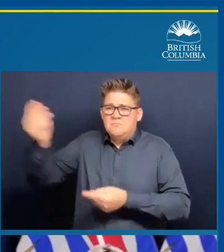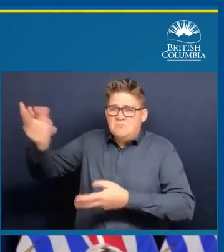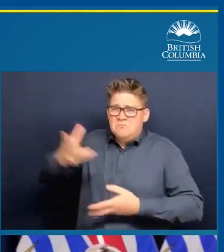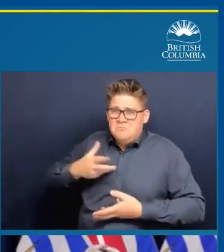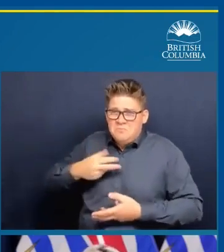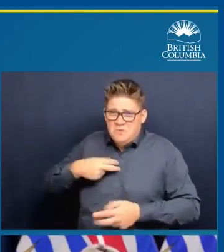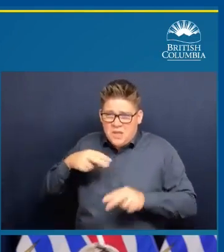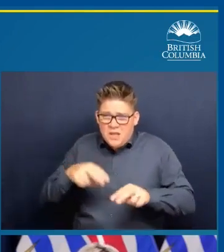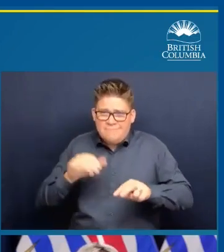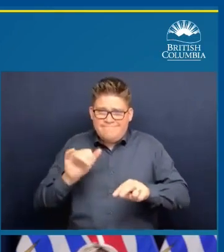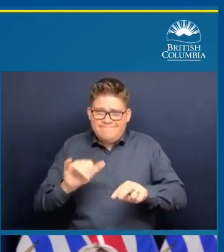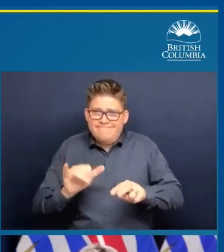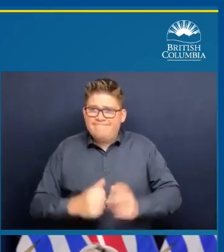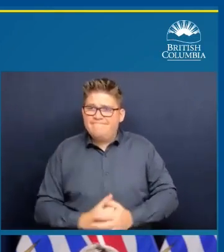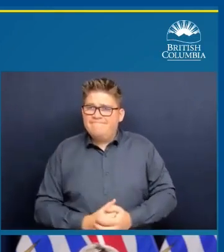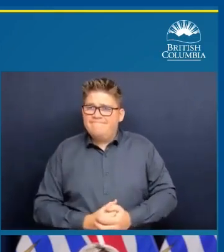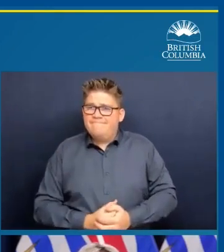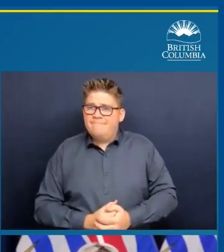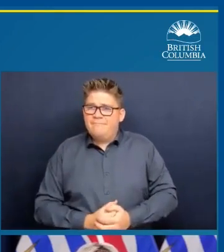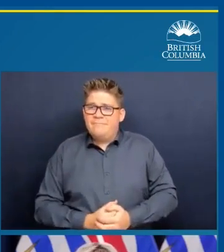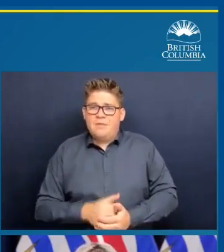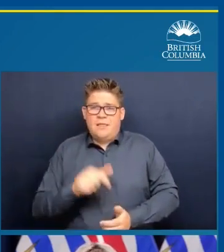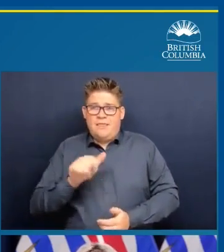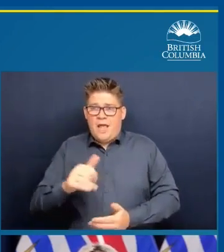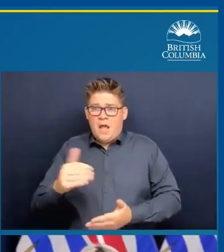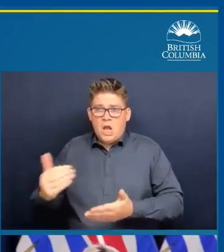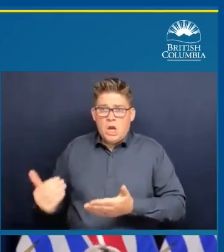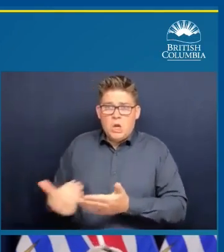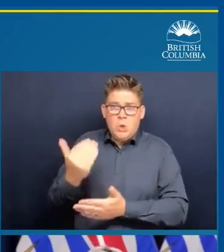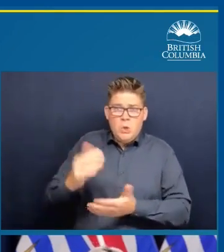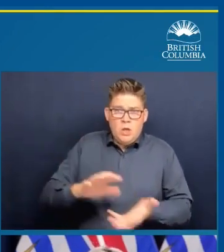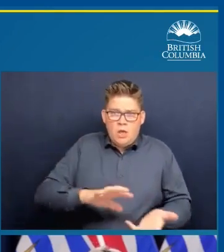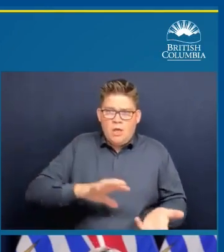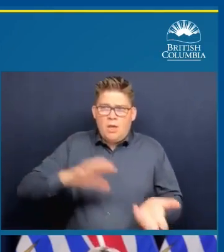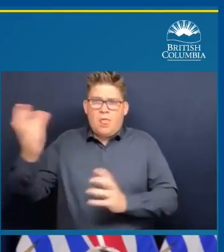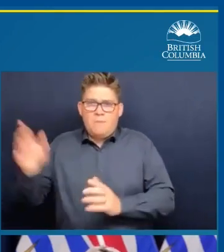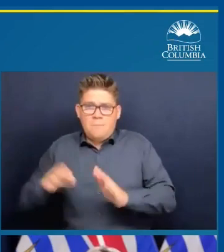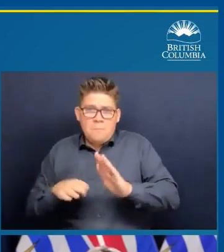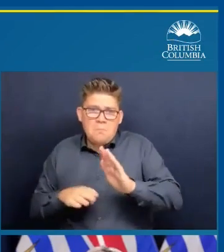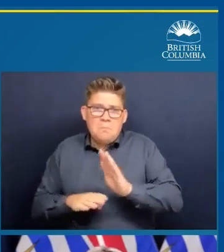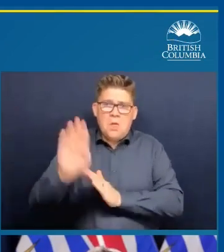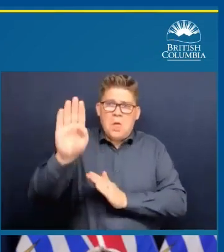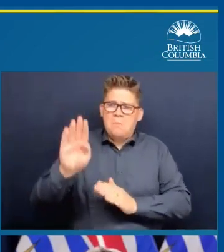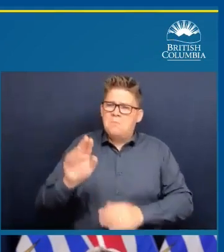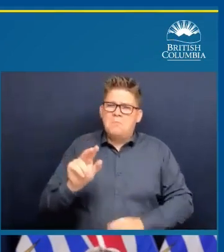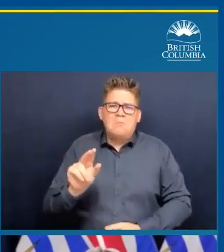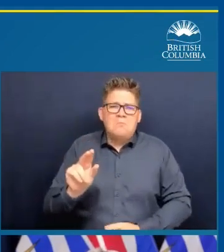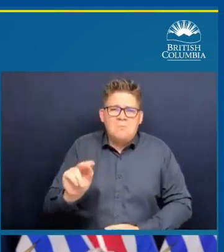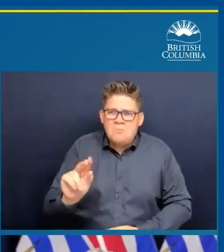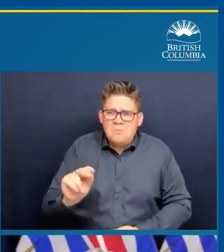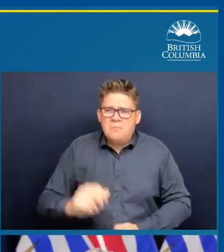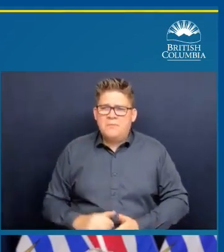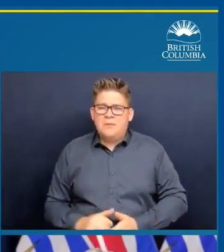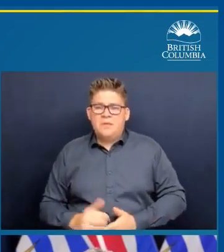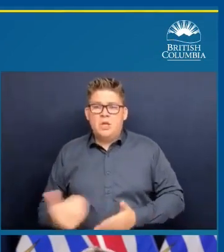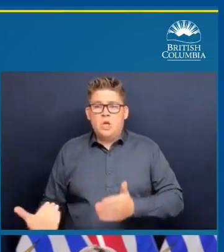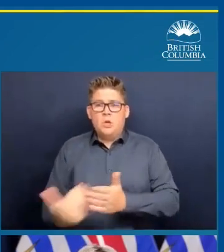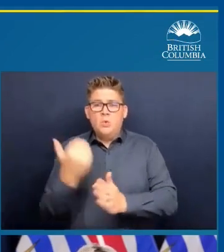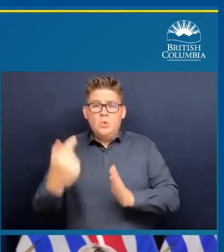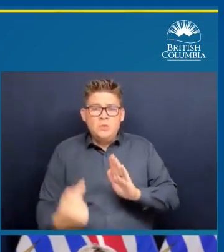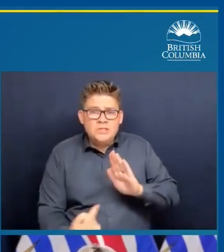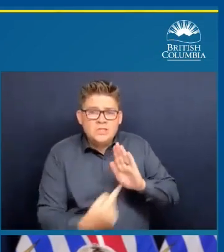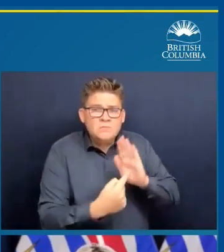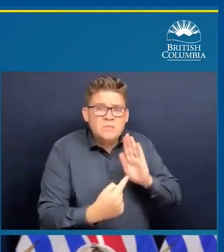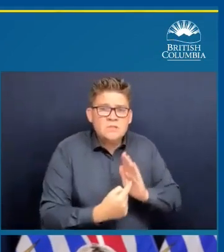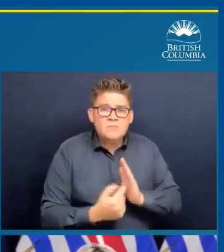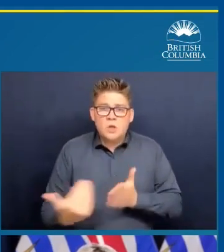there's not a new strain that's arising that's causing very different symptoms or very different transmission rates. What